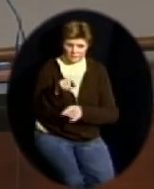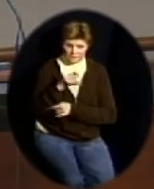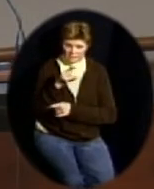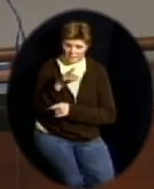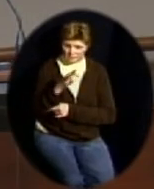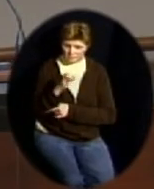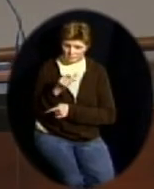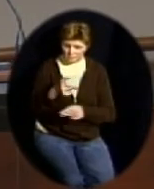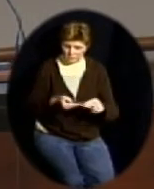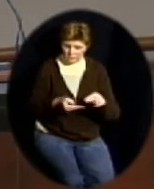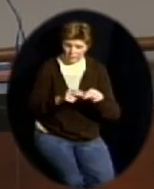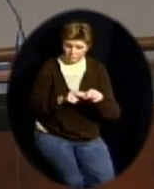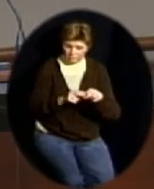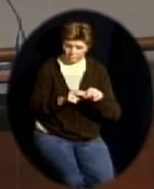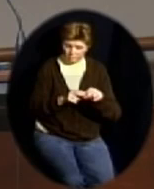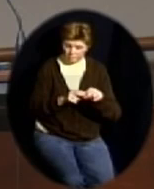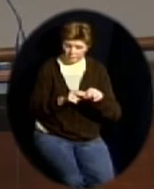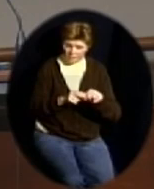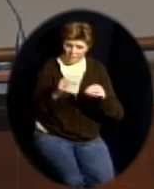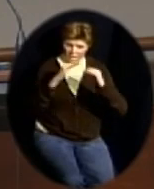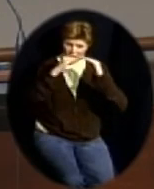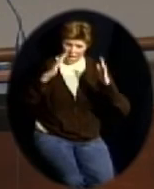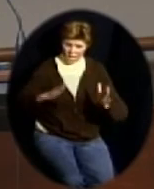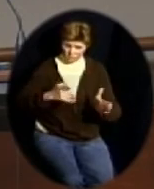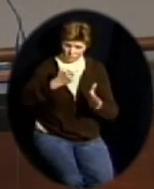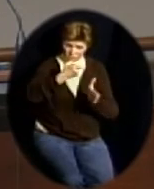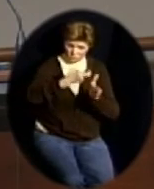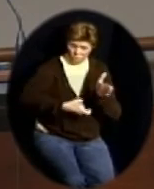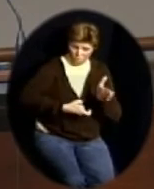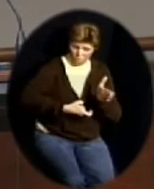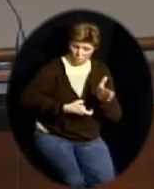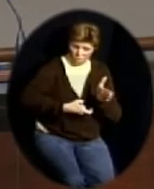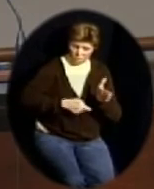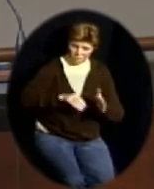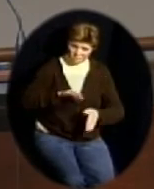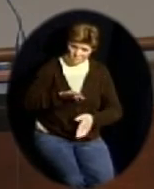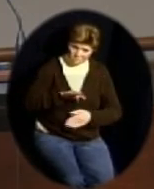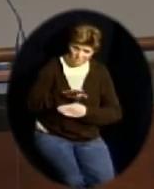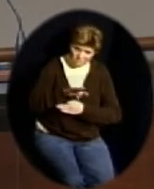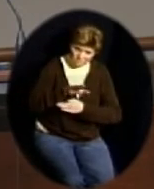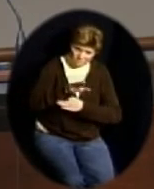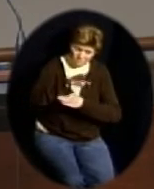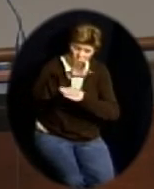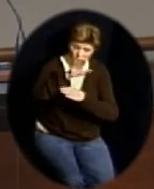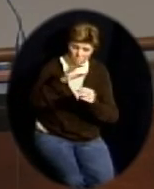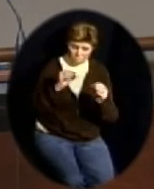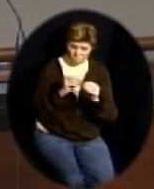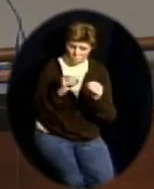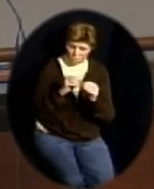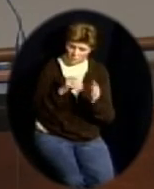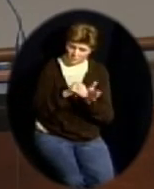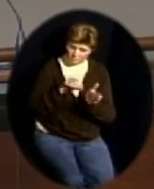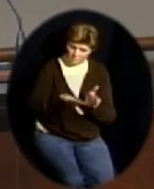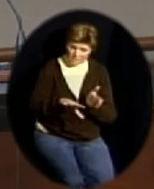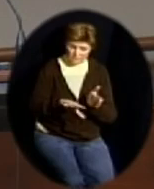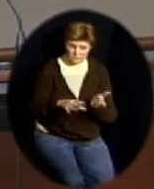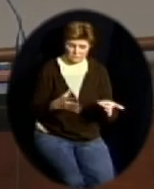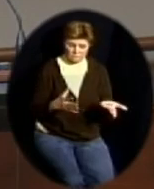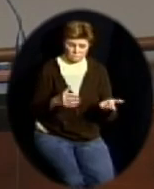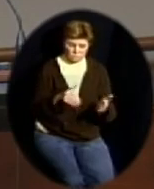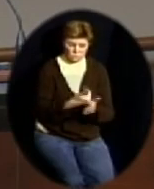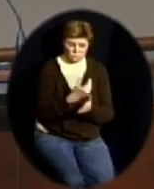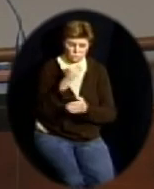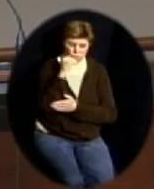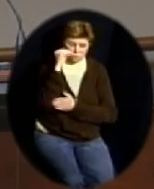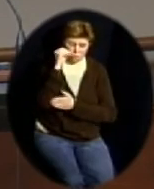year. The housing prices are increasing. New homes are more expensive, and new homes are